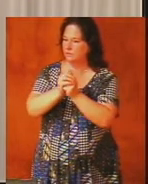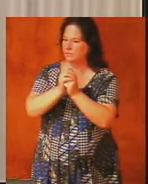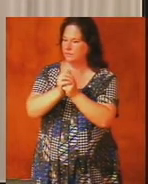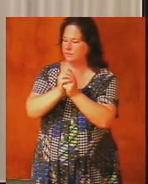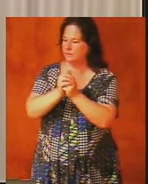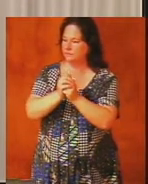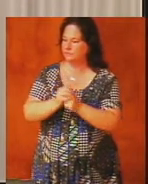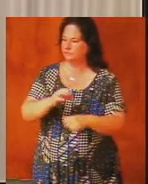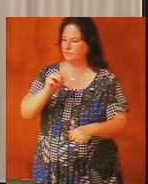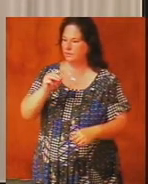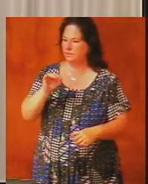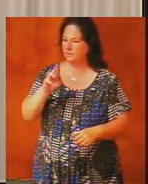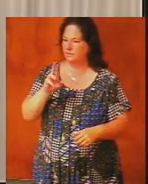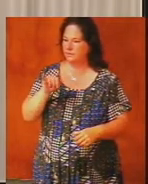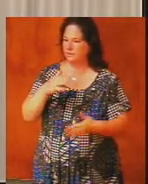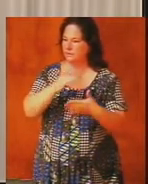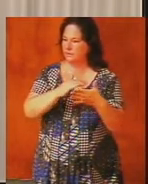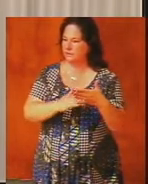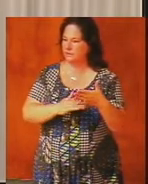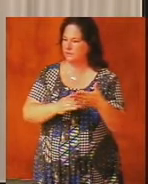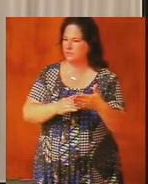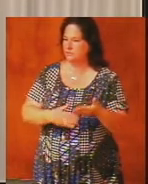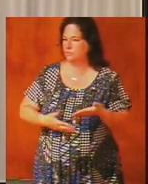list of recommendations from brethren.